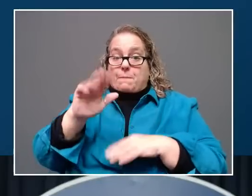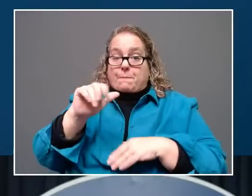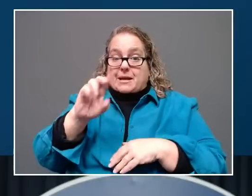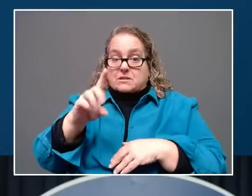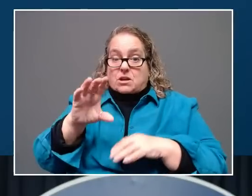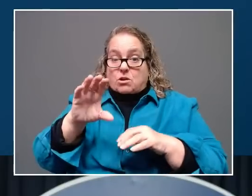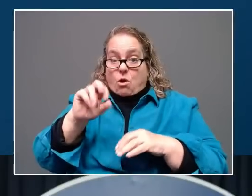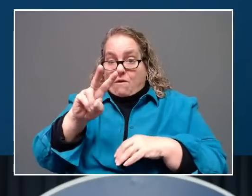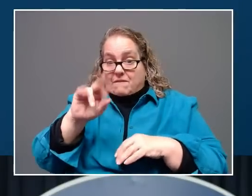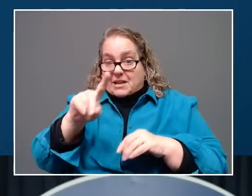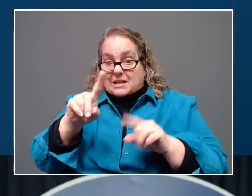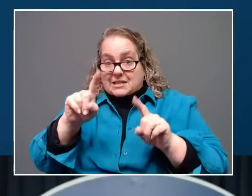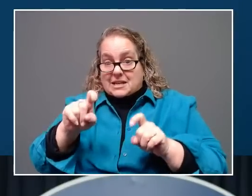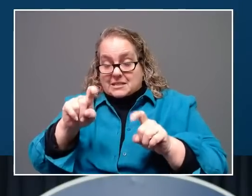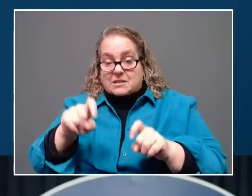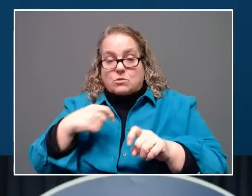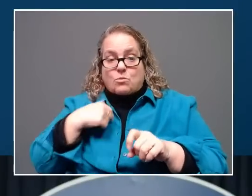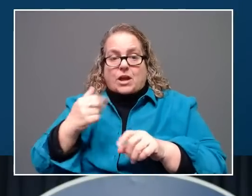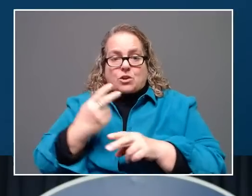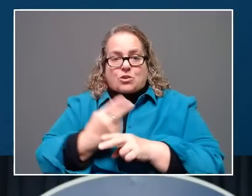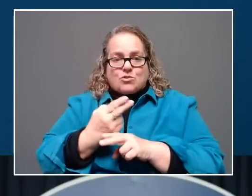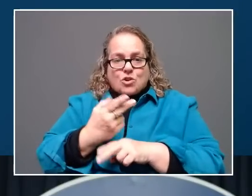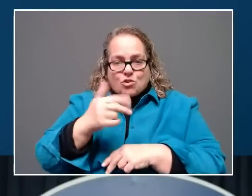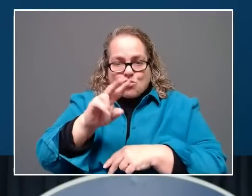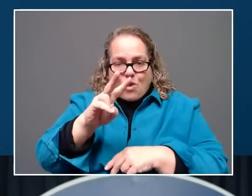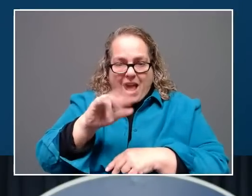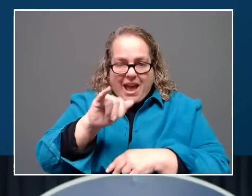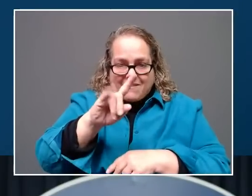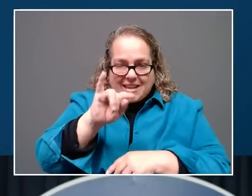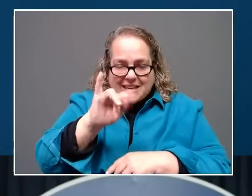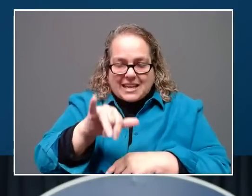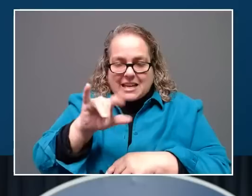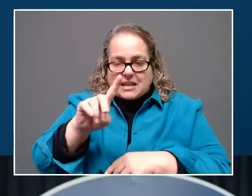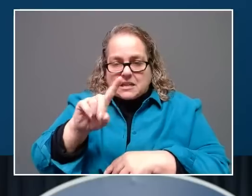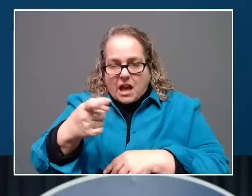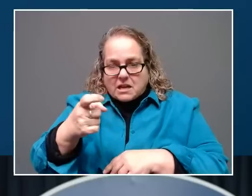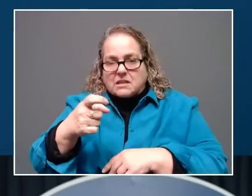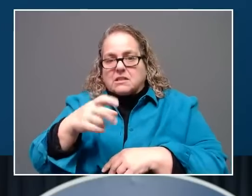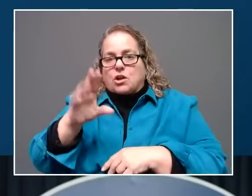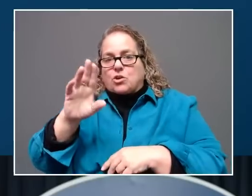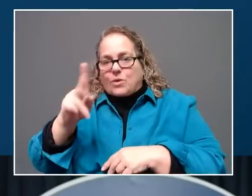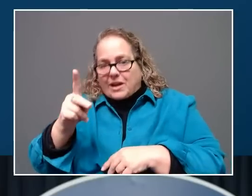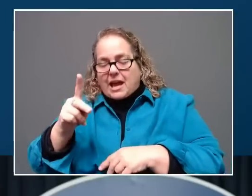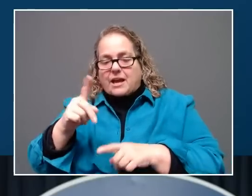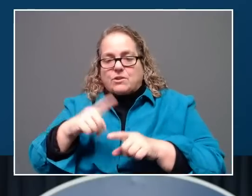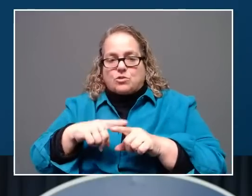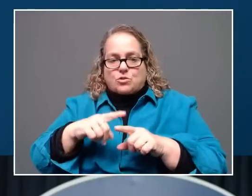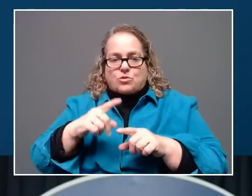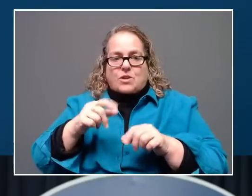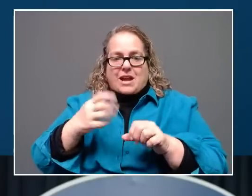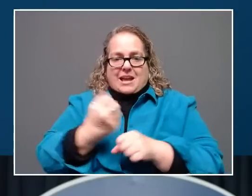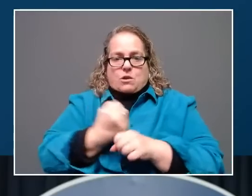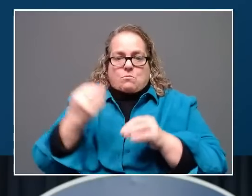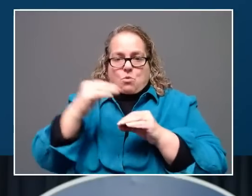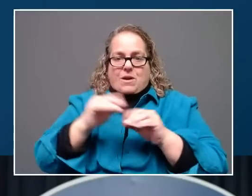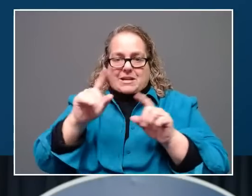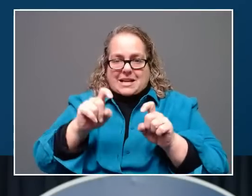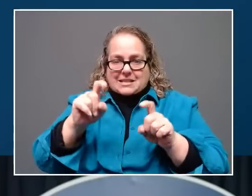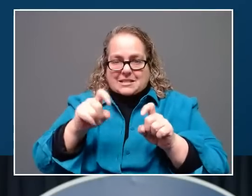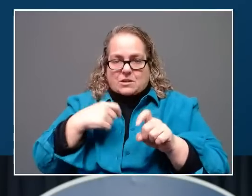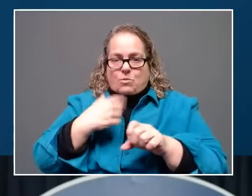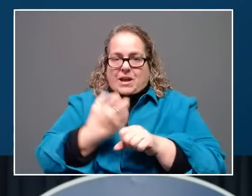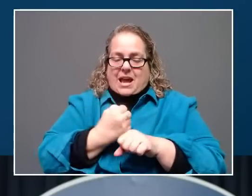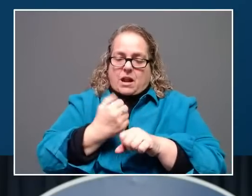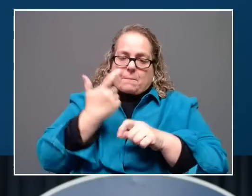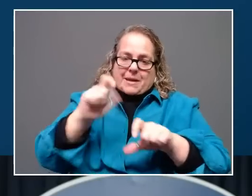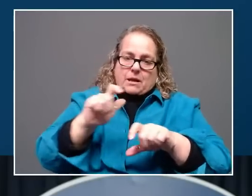we can use gravity diagnostics in UK to boost testing in areas where it has been needed. Remember when we had a push on the hospital, one thing